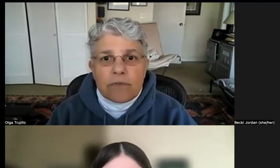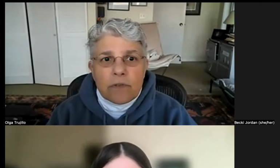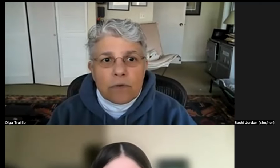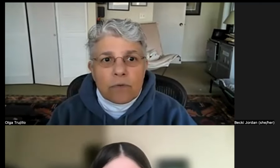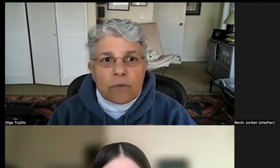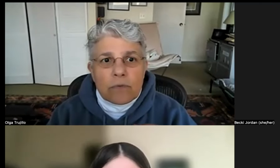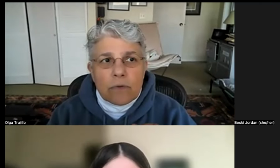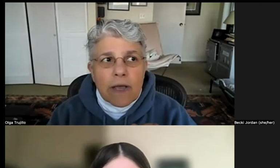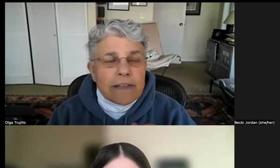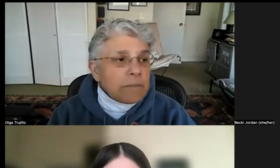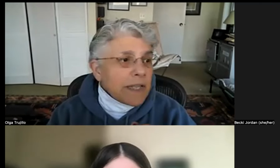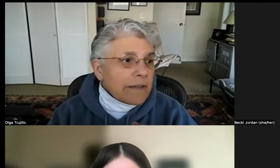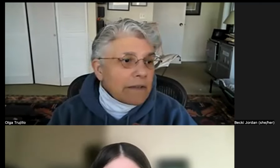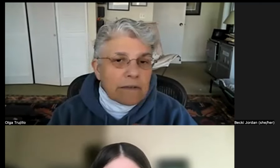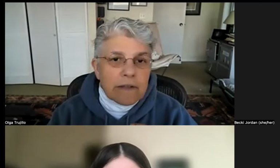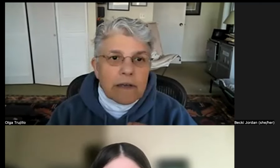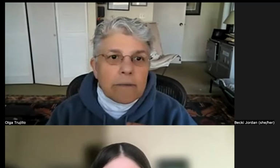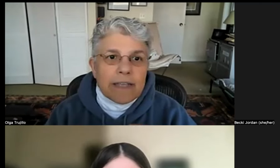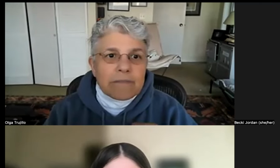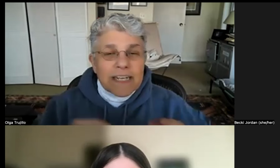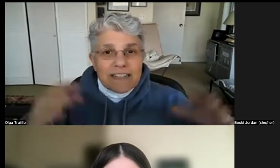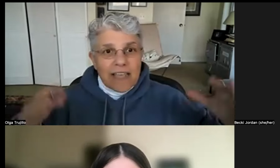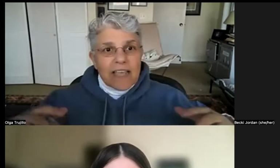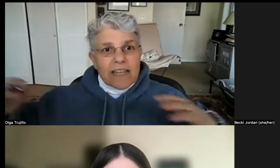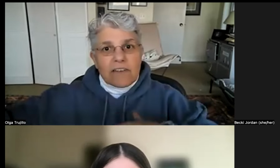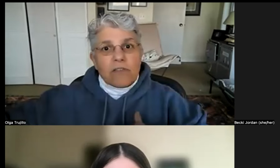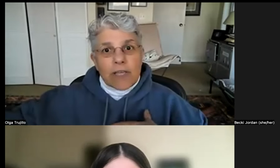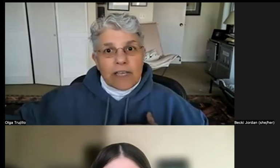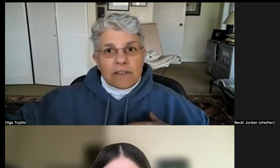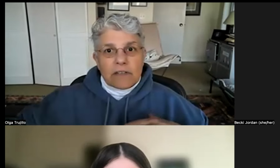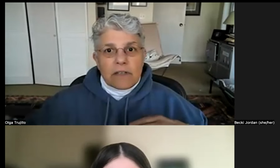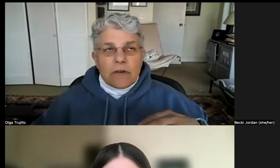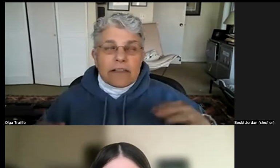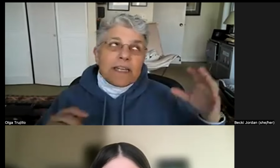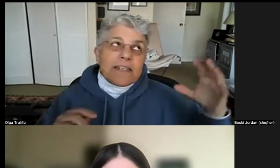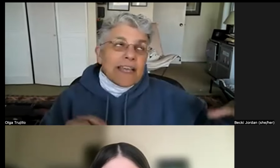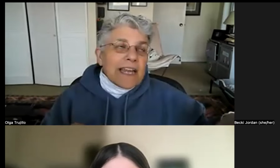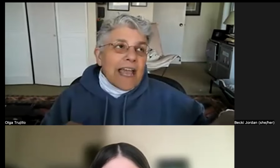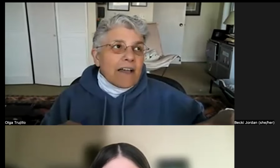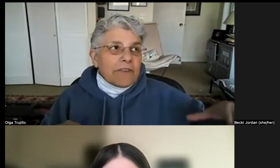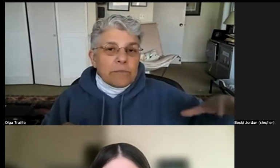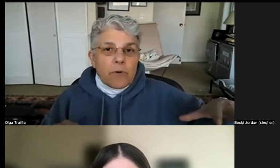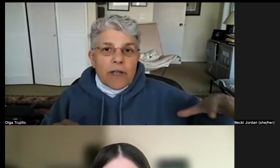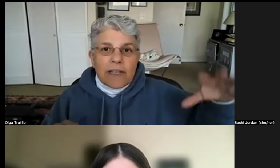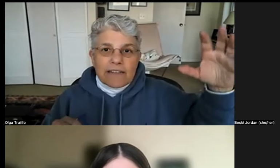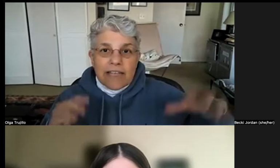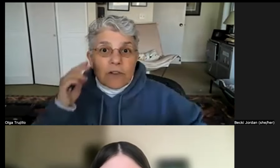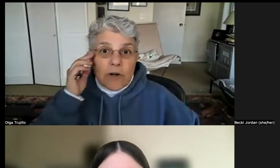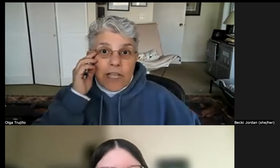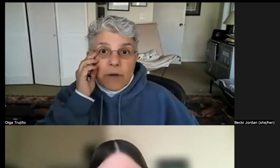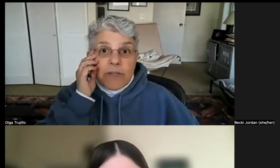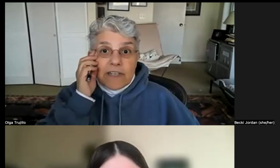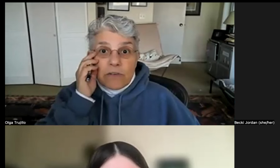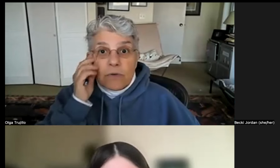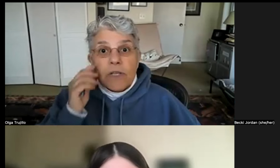access review, I spent a day at each location. I spent a day and a half in Des Moines, like a day